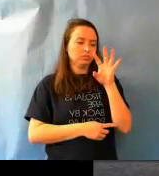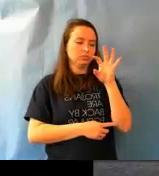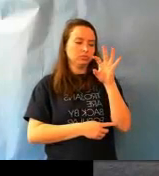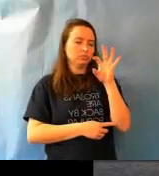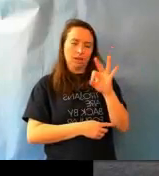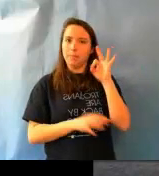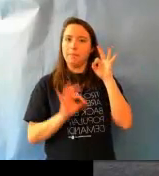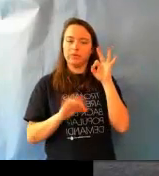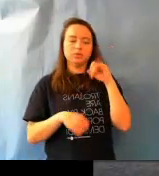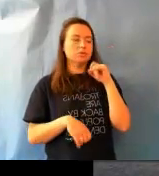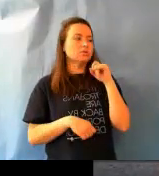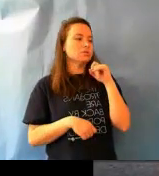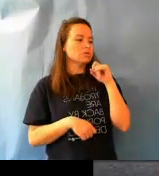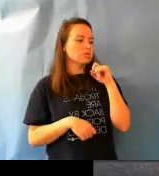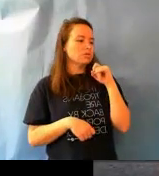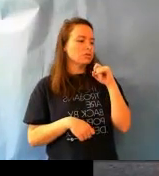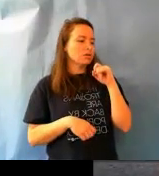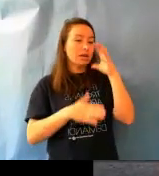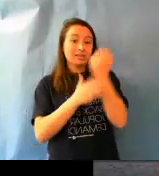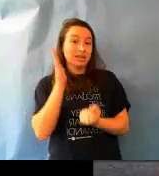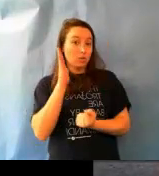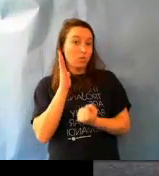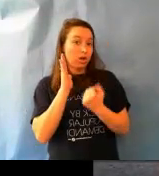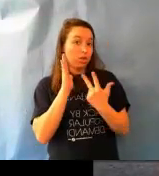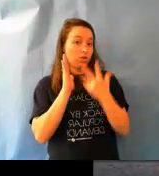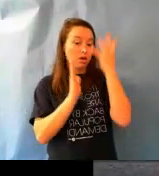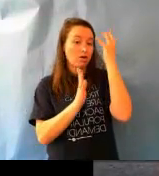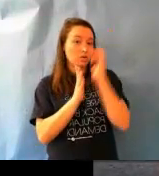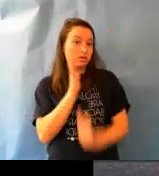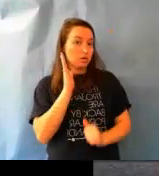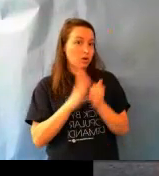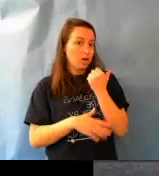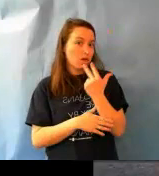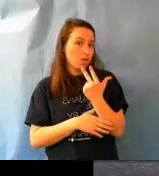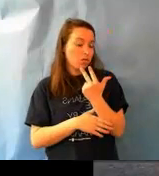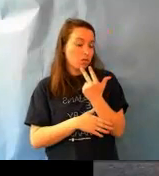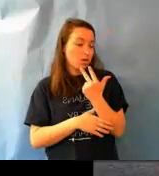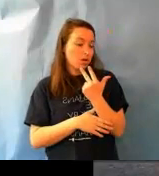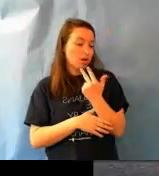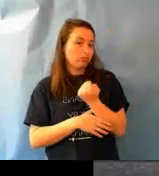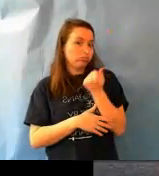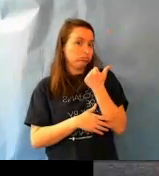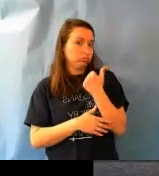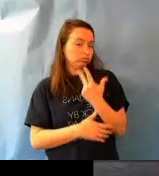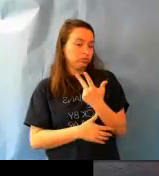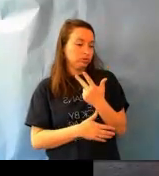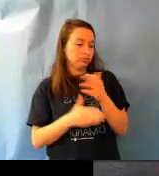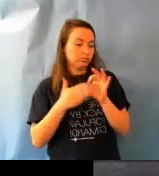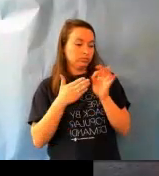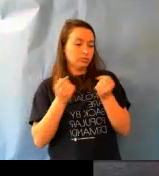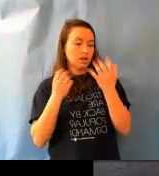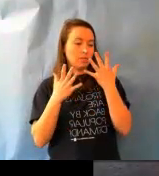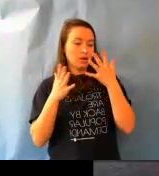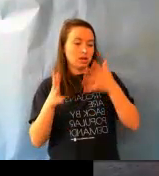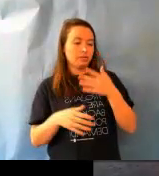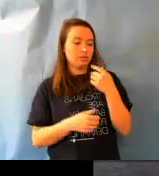9. And I'm going to take away the 3 that she can't see. 1, 2, 3. Now I can count how many are